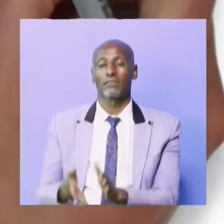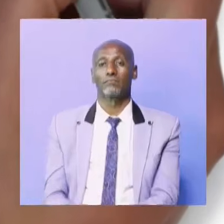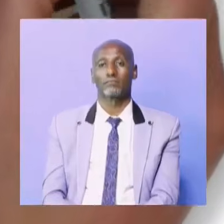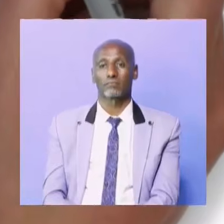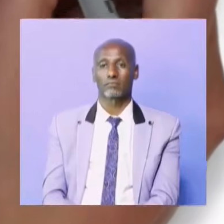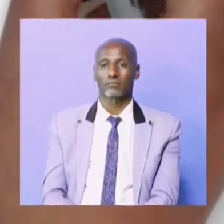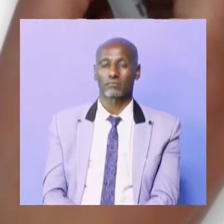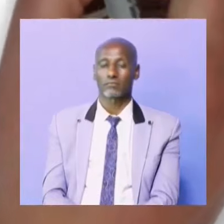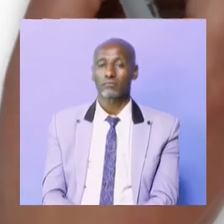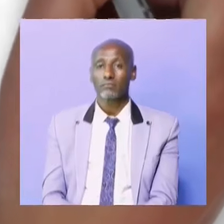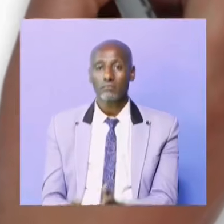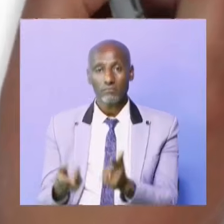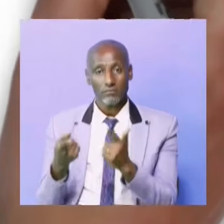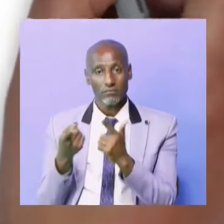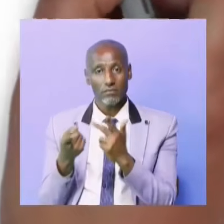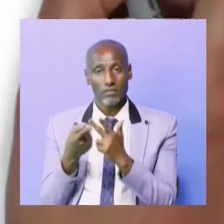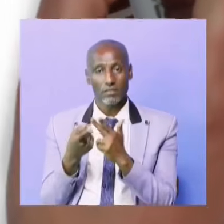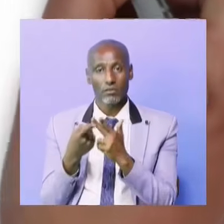The third one,